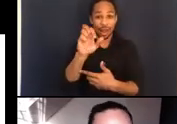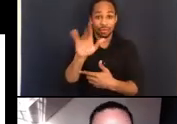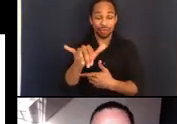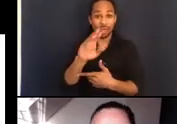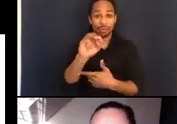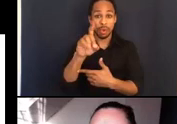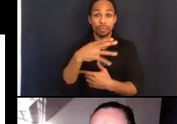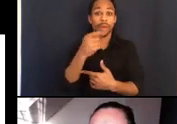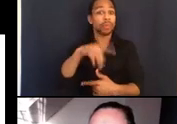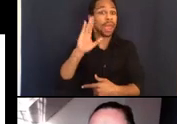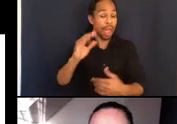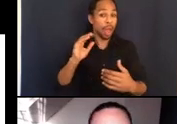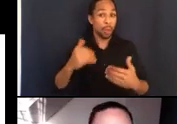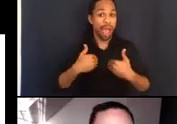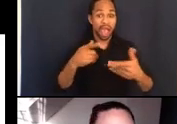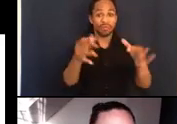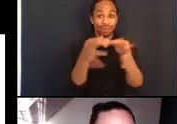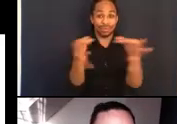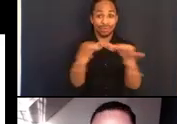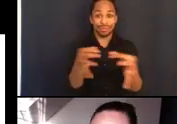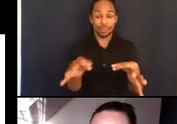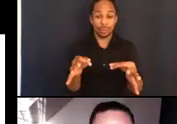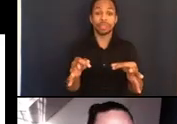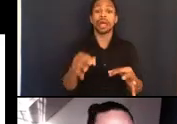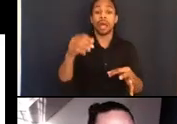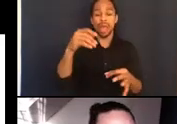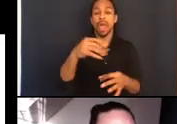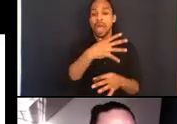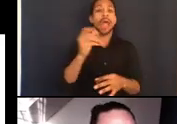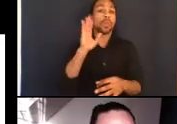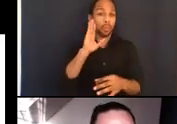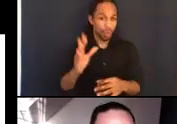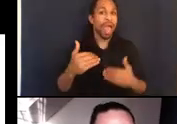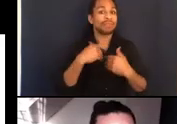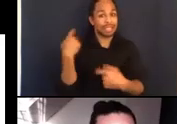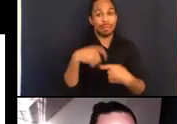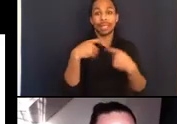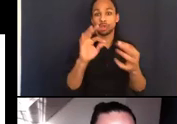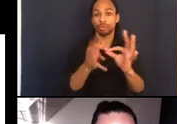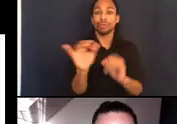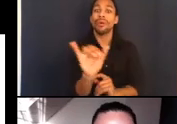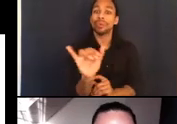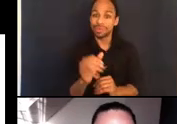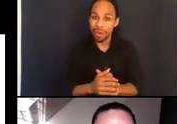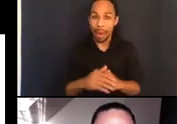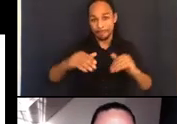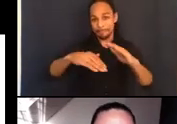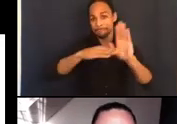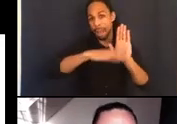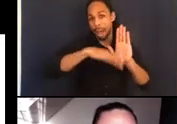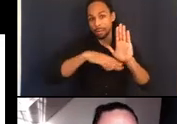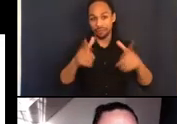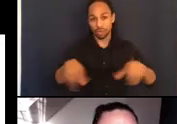see a Spanish interpretation mode at the bottom. Thank you to our supporters. Next slide,